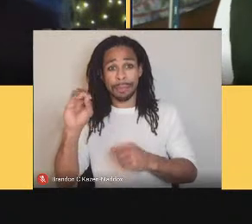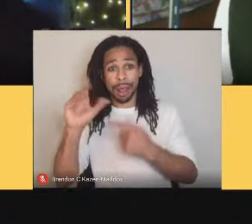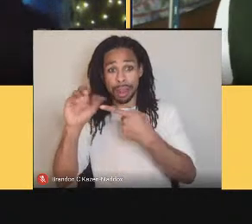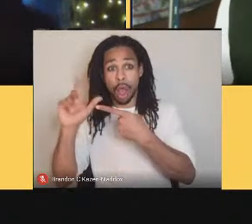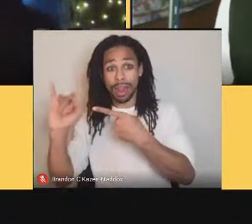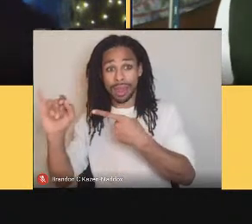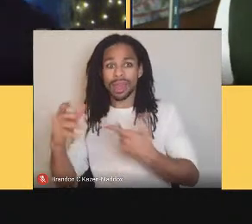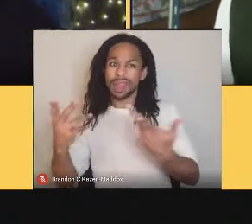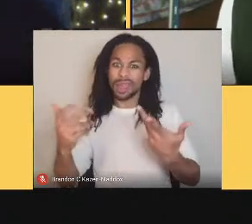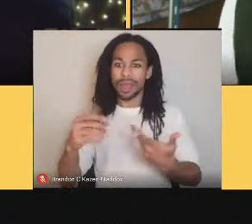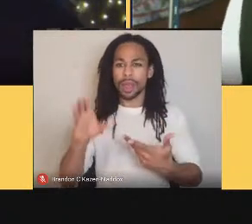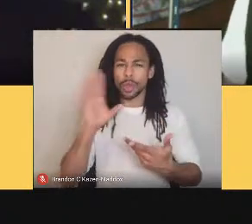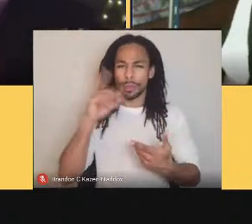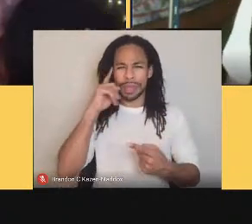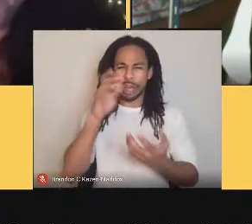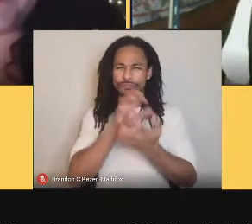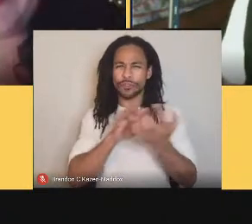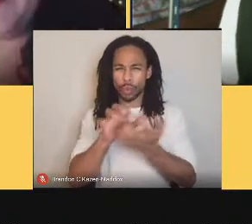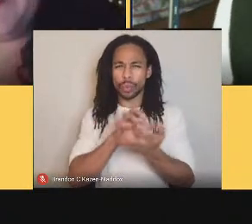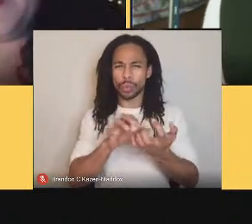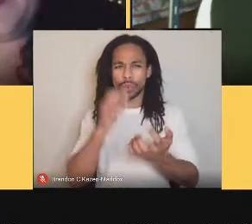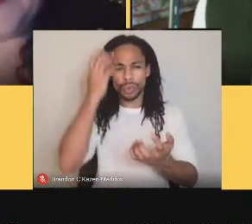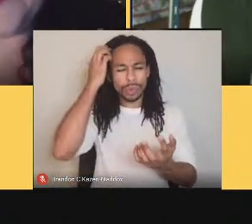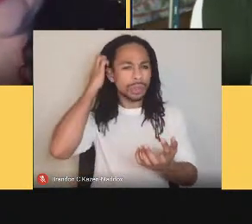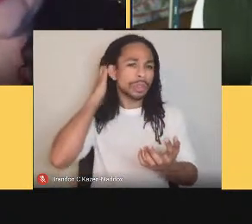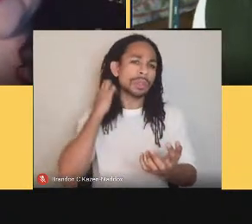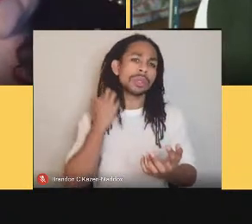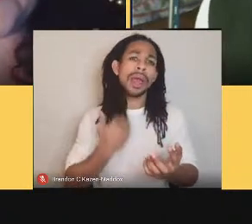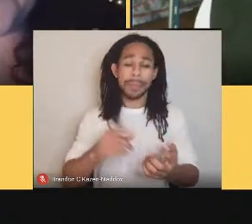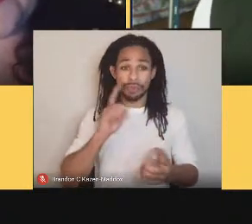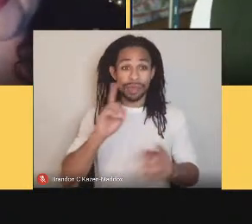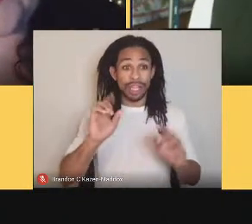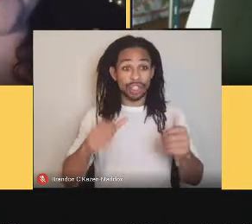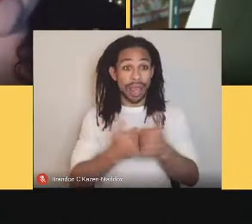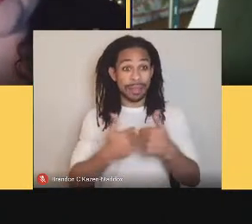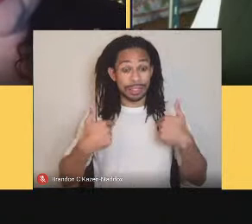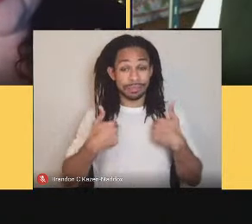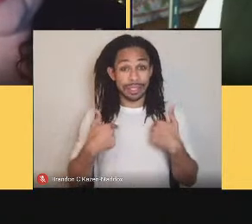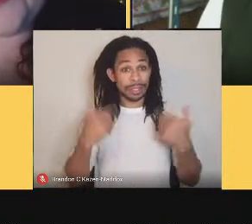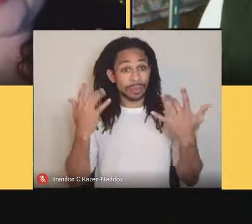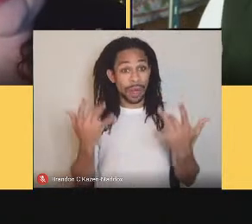But in this context, you know, it challenged me because,